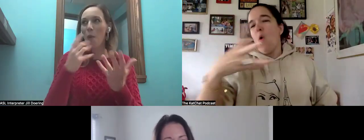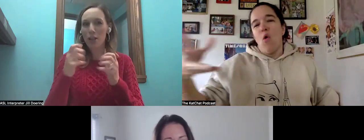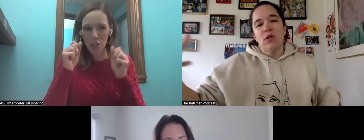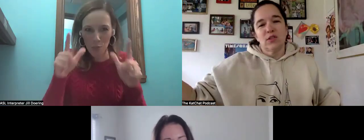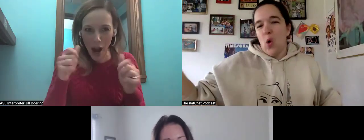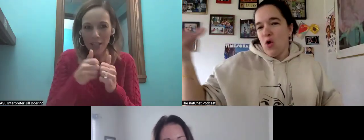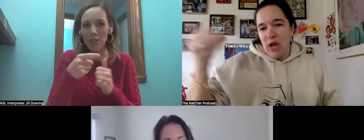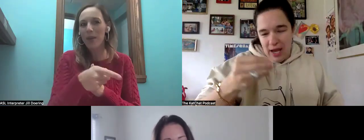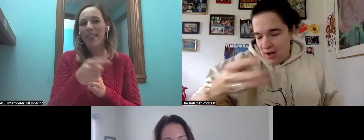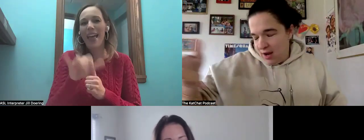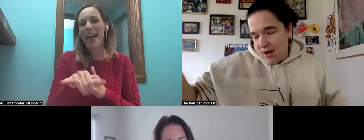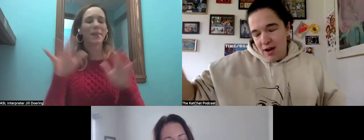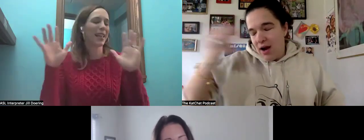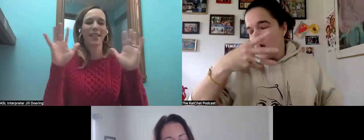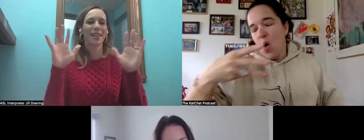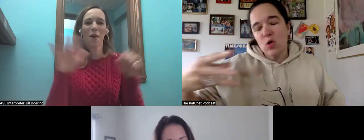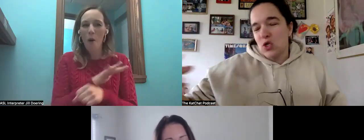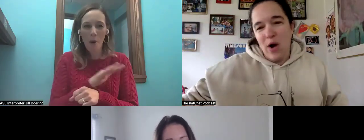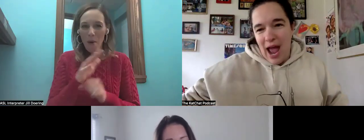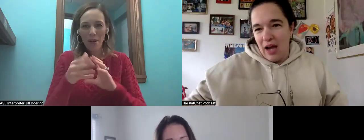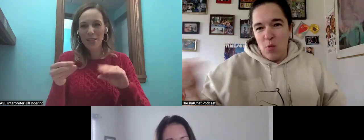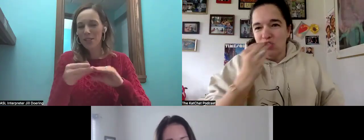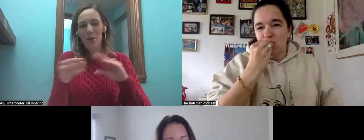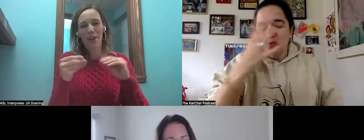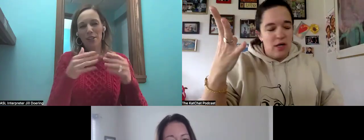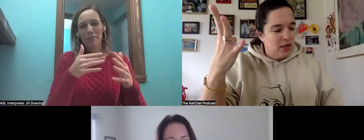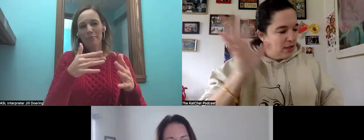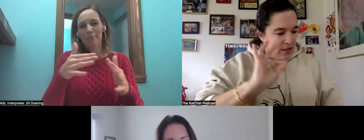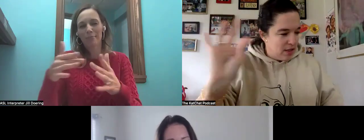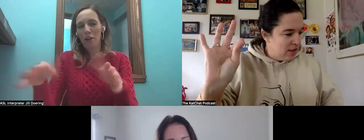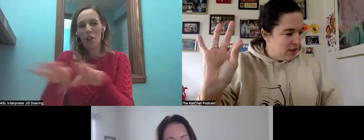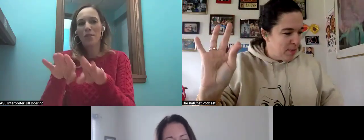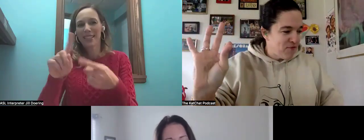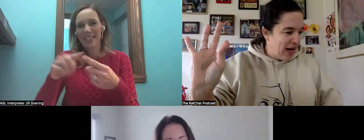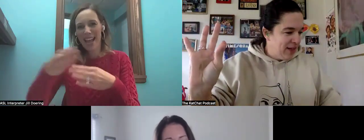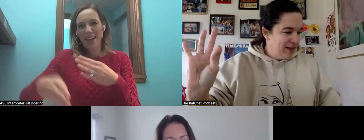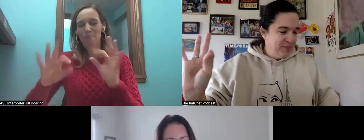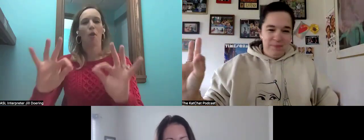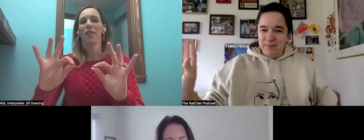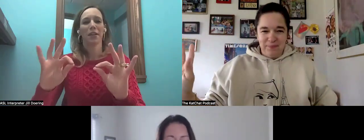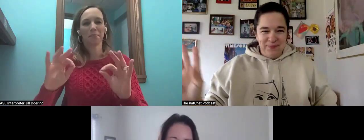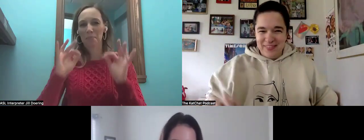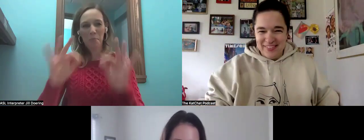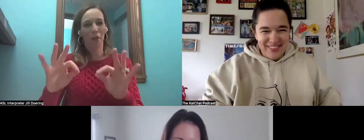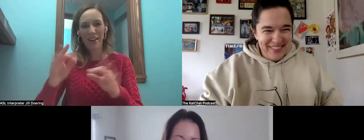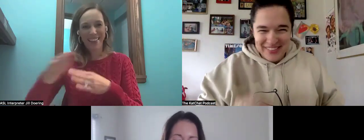the whole story Mhm. close to an end. It was just Right. perfect.